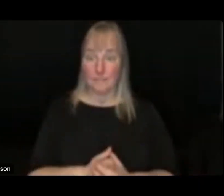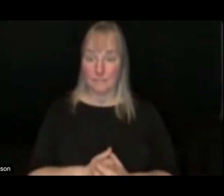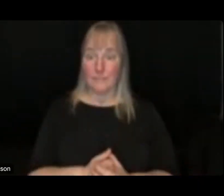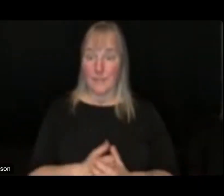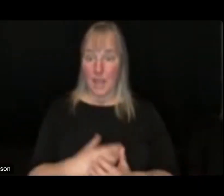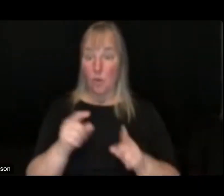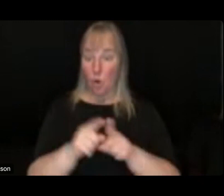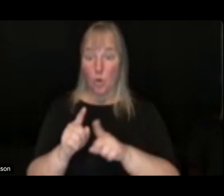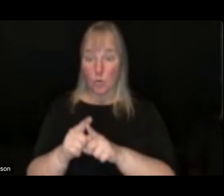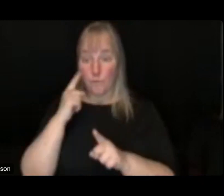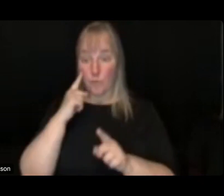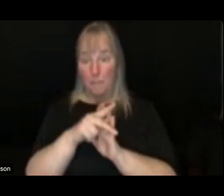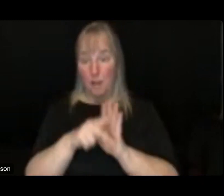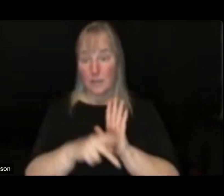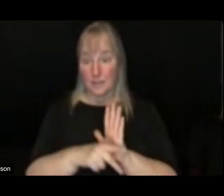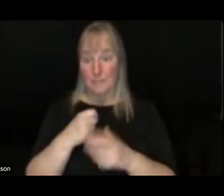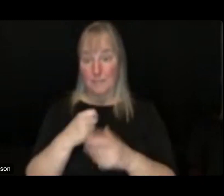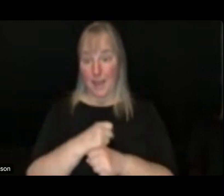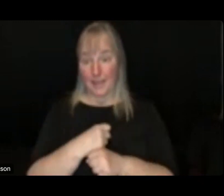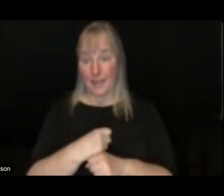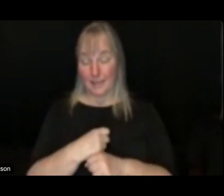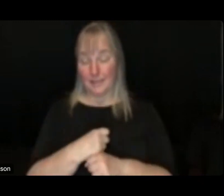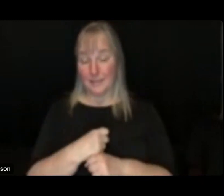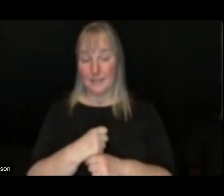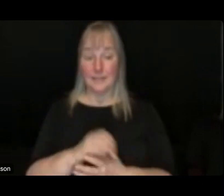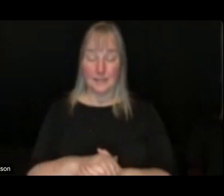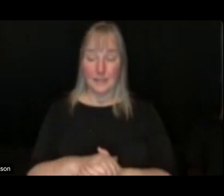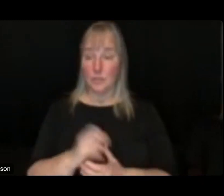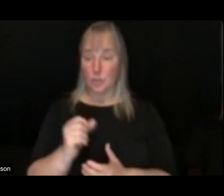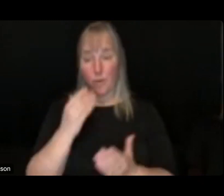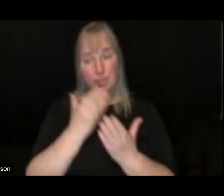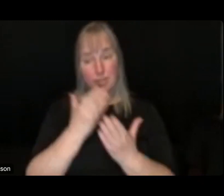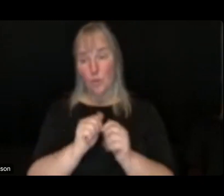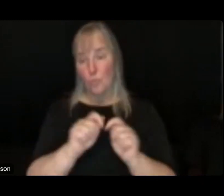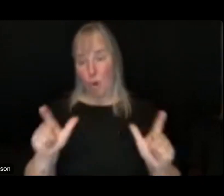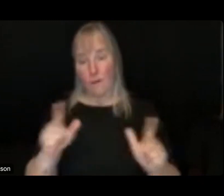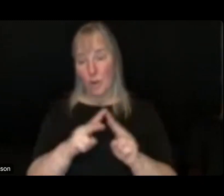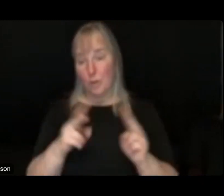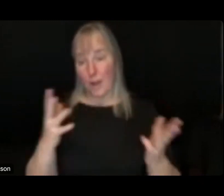also for policy making as well. So thank you all very much.